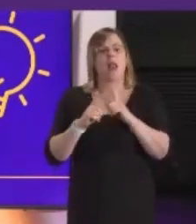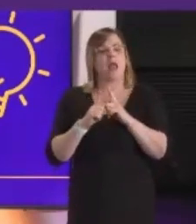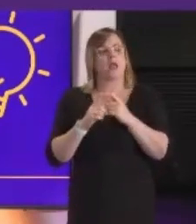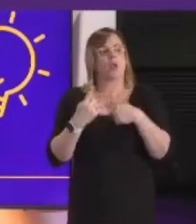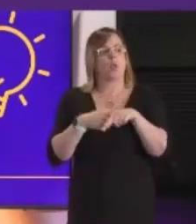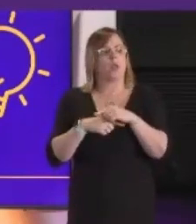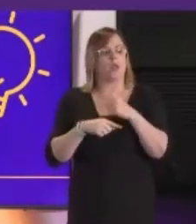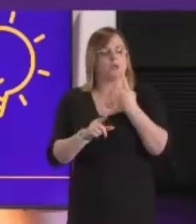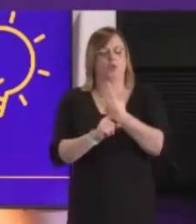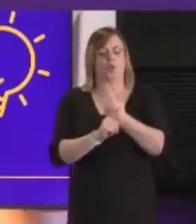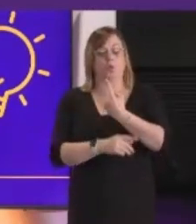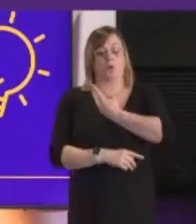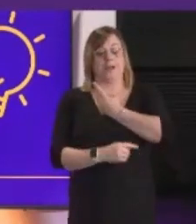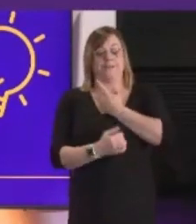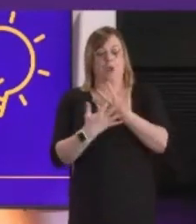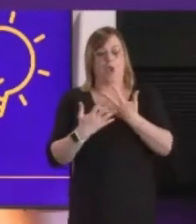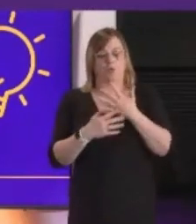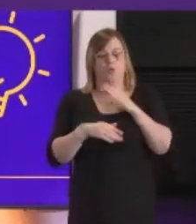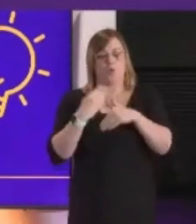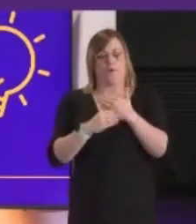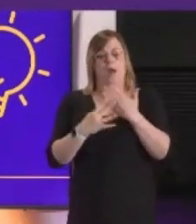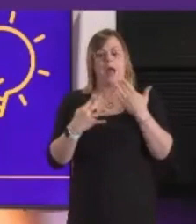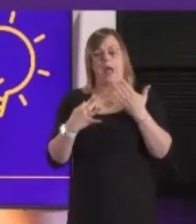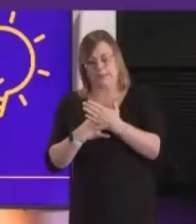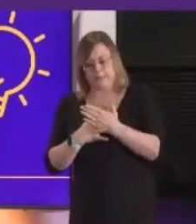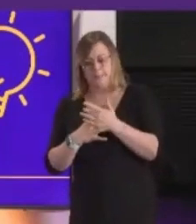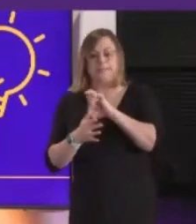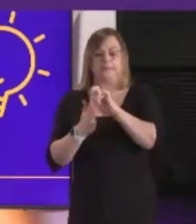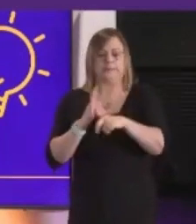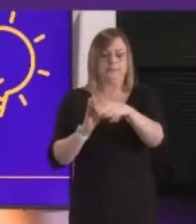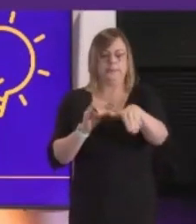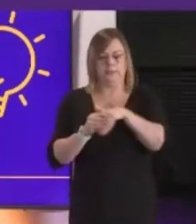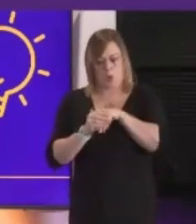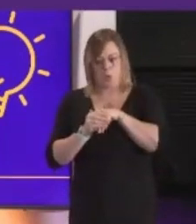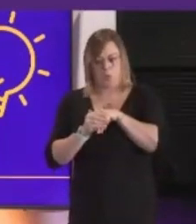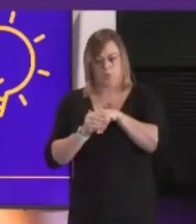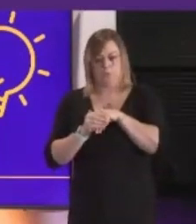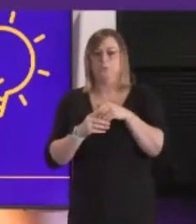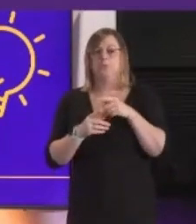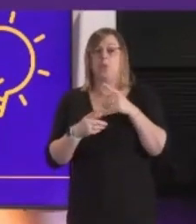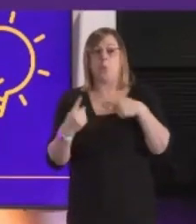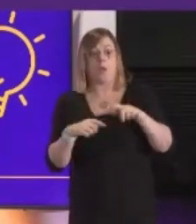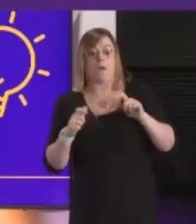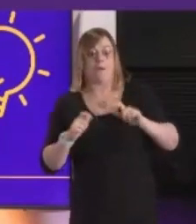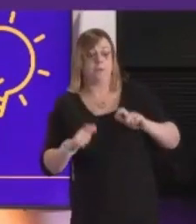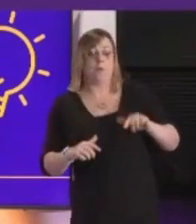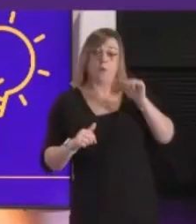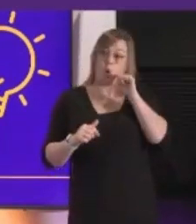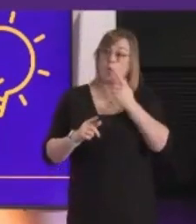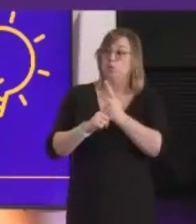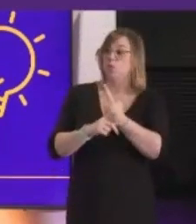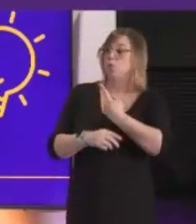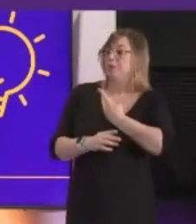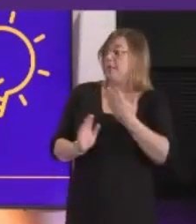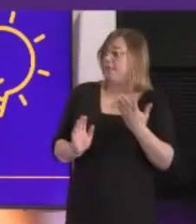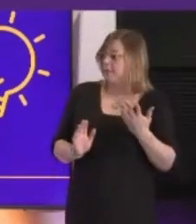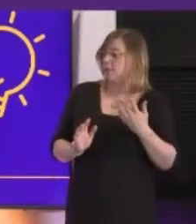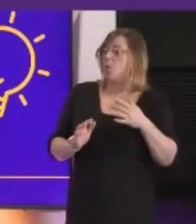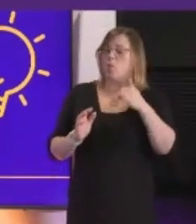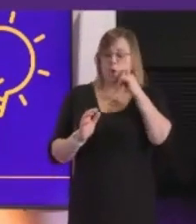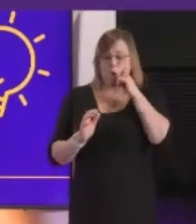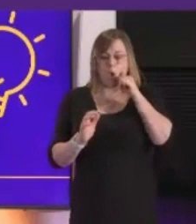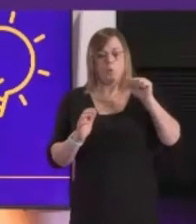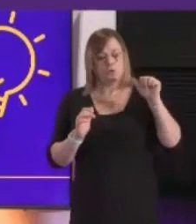ourselves an awful lot about accessibility and disability inclusion. We're really comfortable with doing that. We know all of the ins and